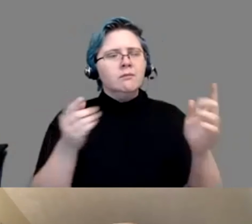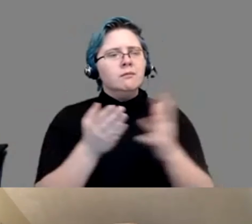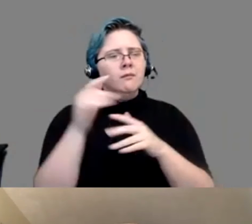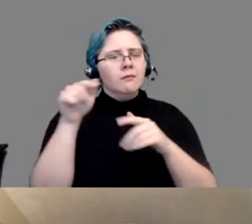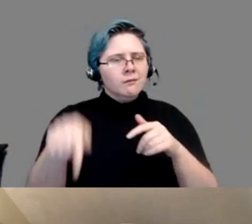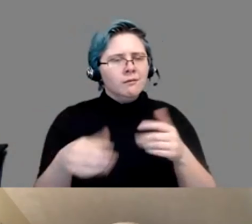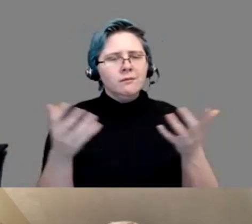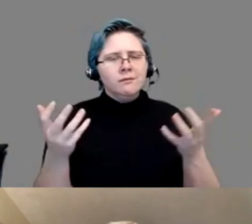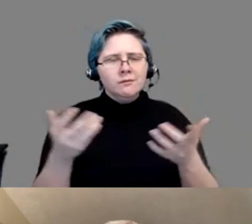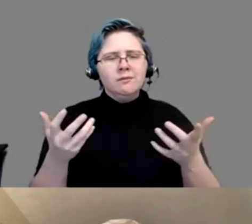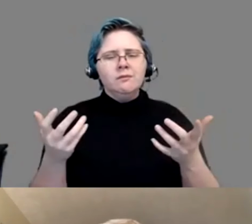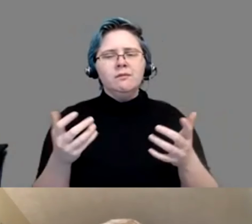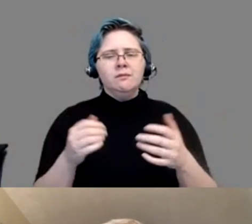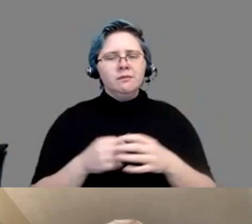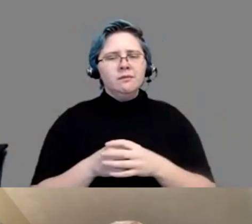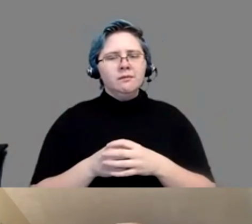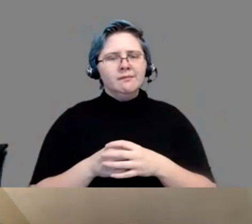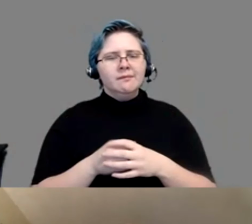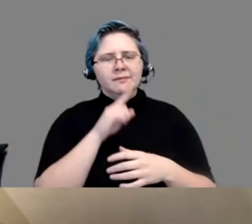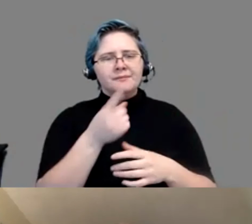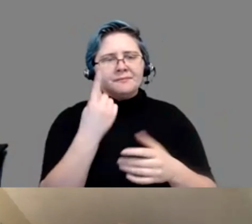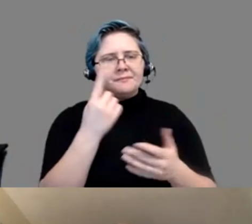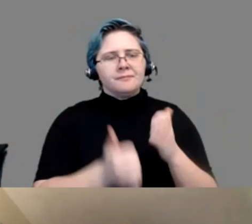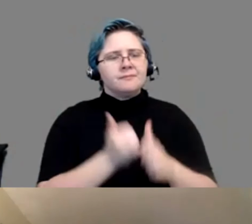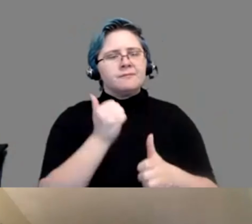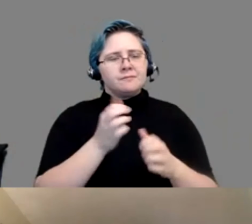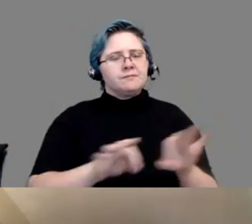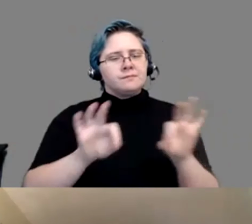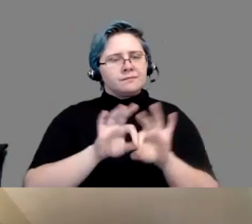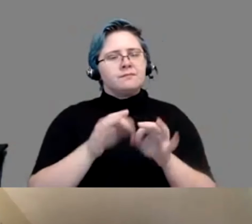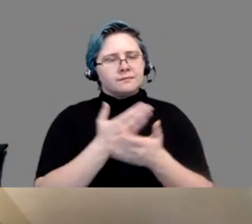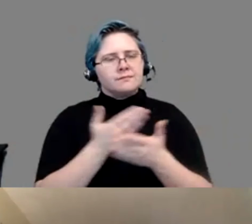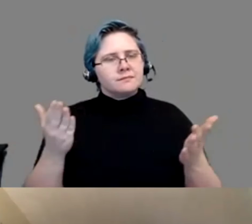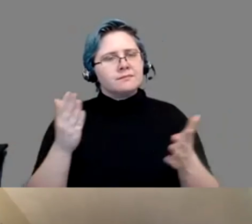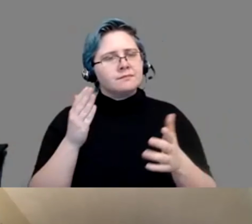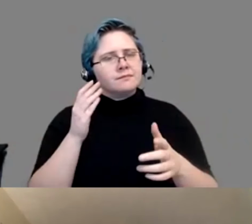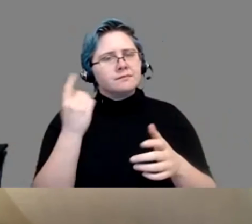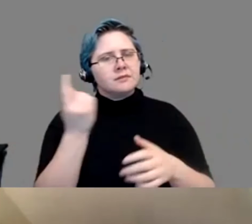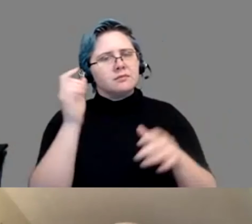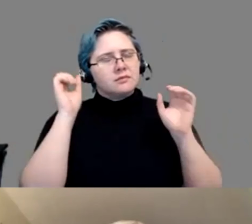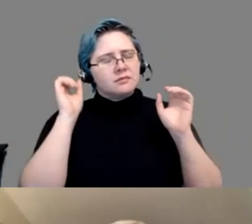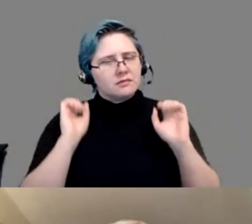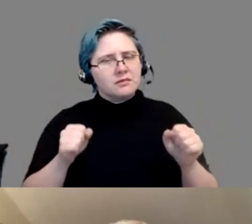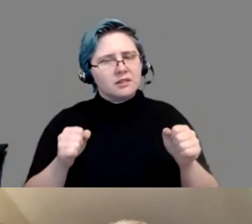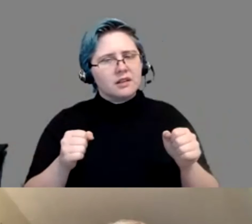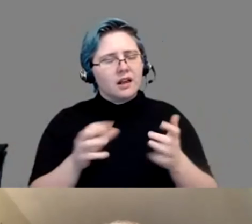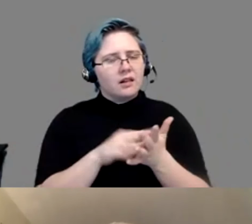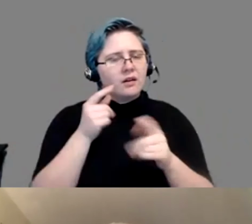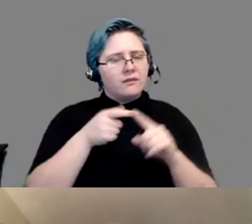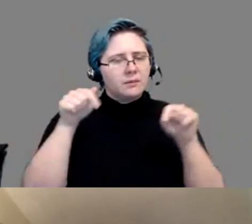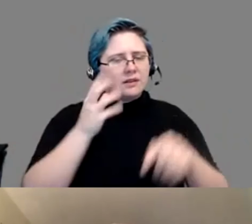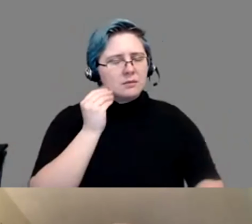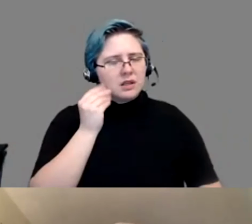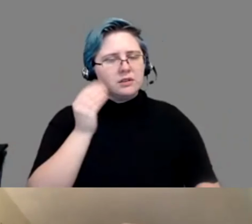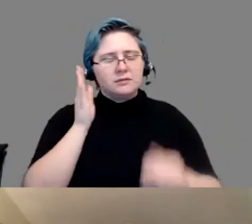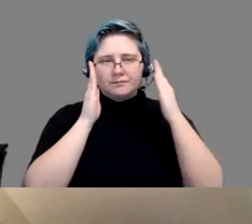of technology, I think is one of the most important things that someone should be able to take away from our experiences.